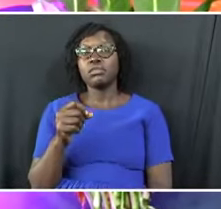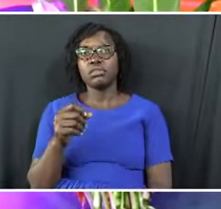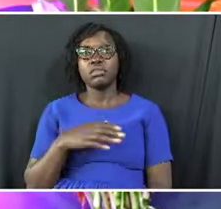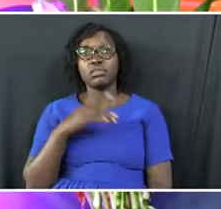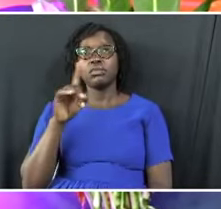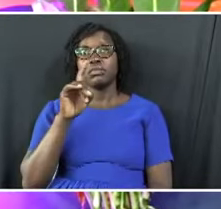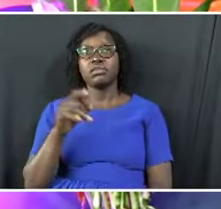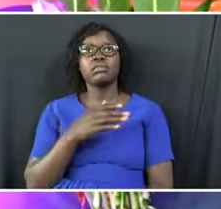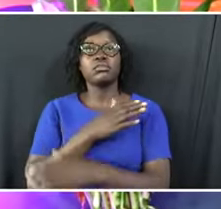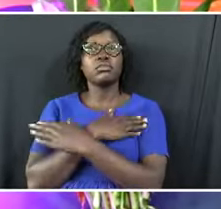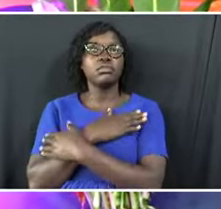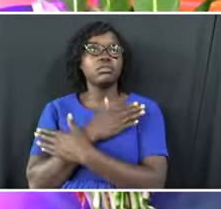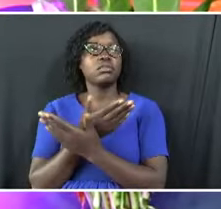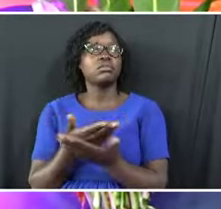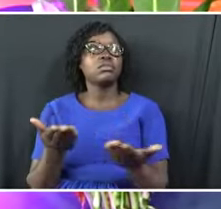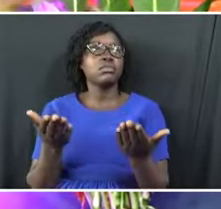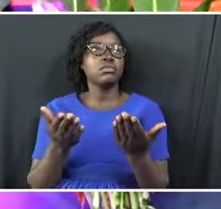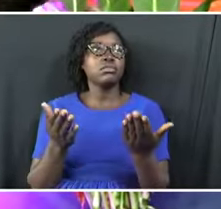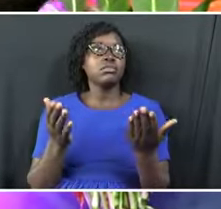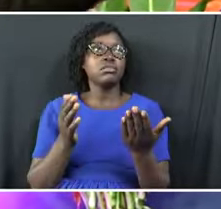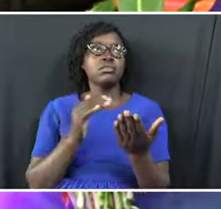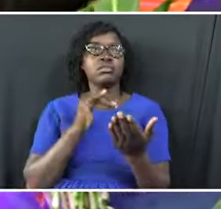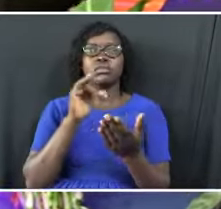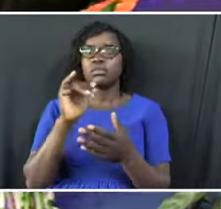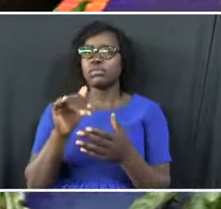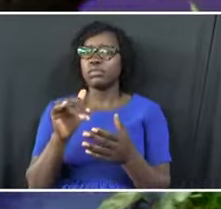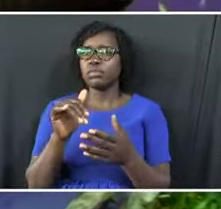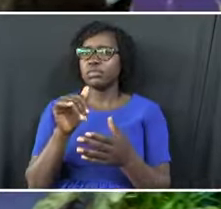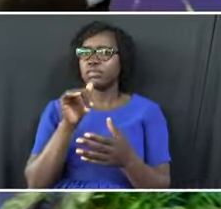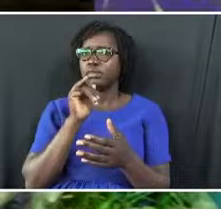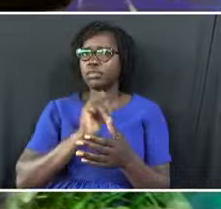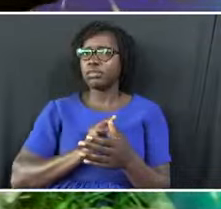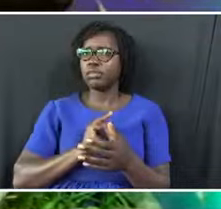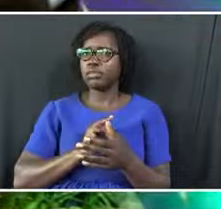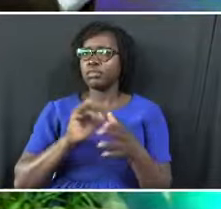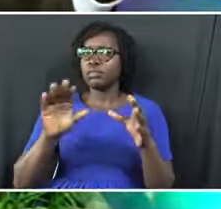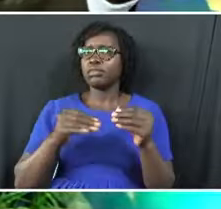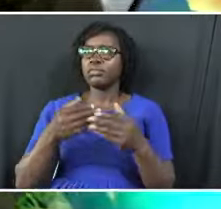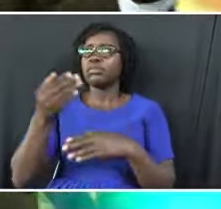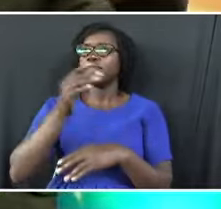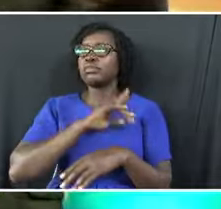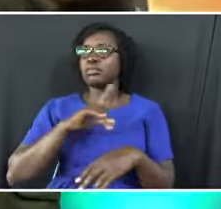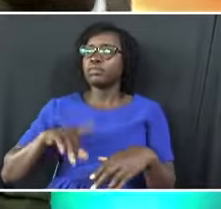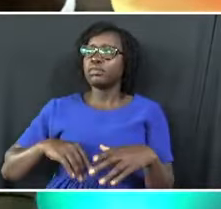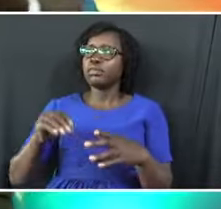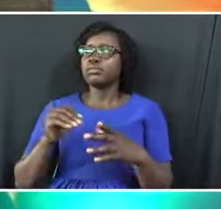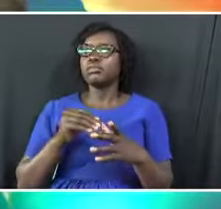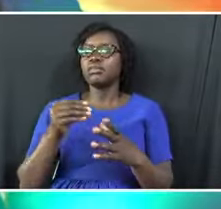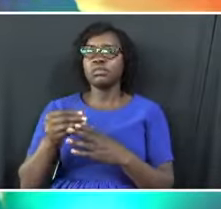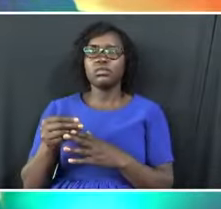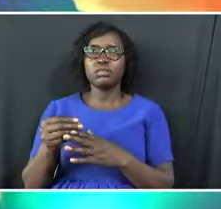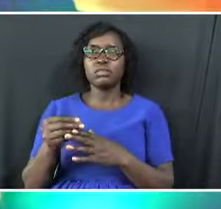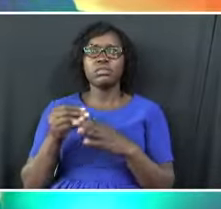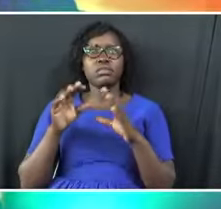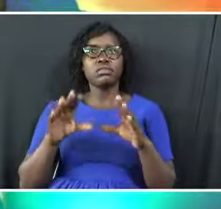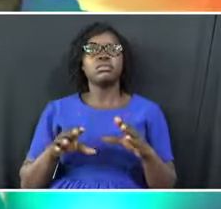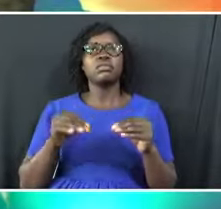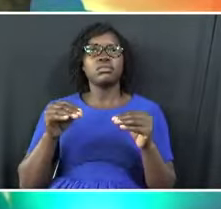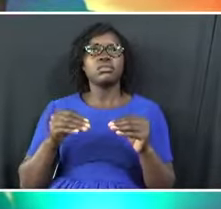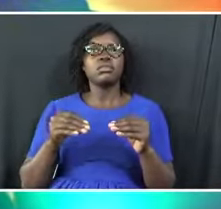all friends who are here is, am I accepted before the Lord or am I